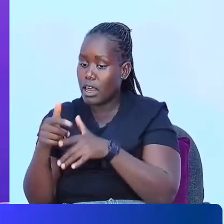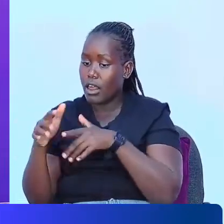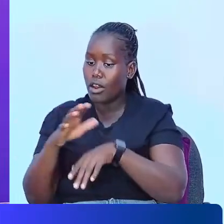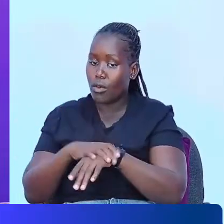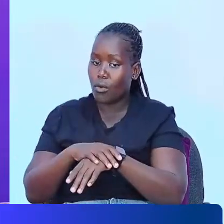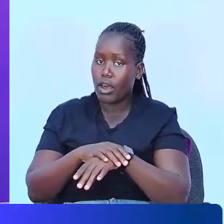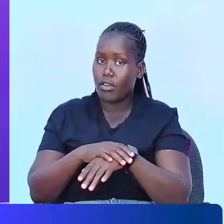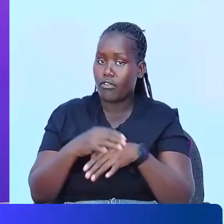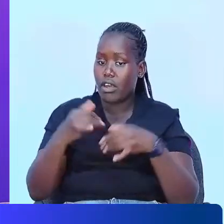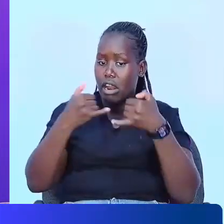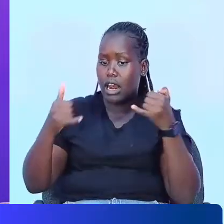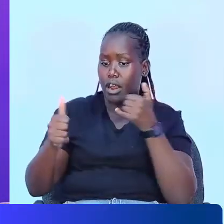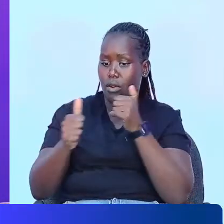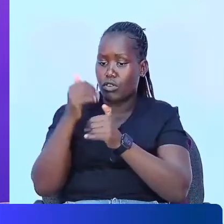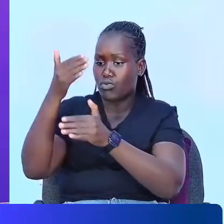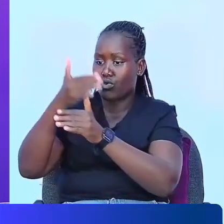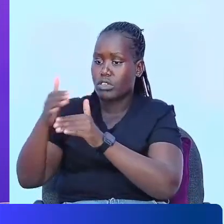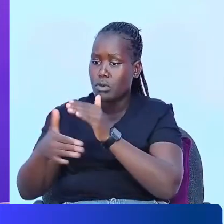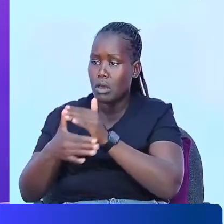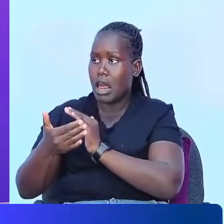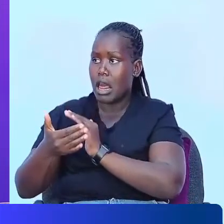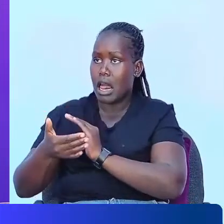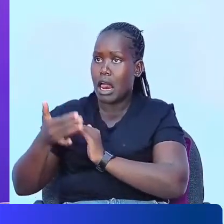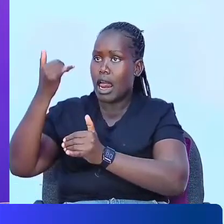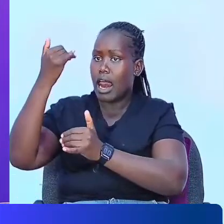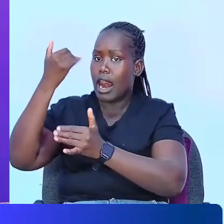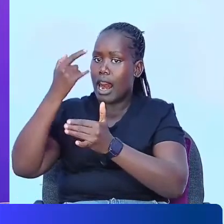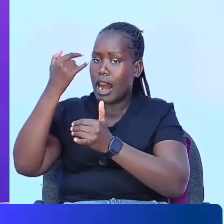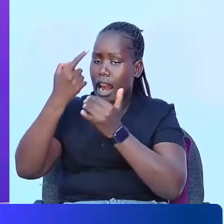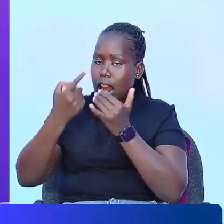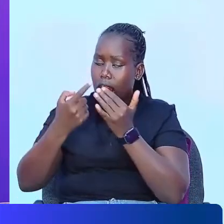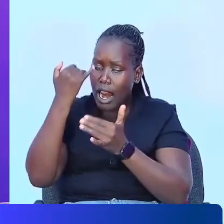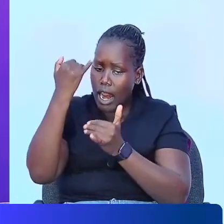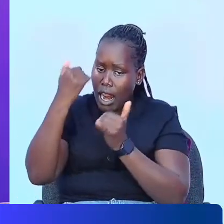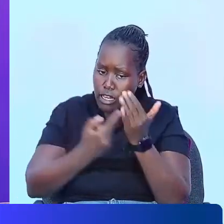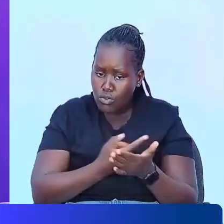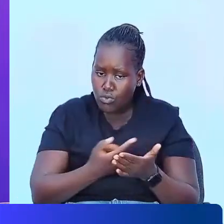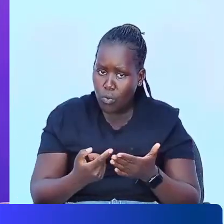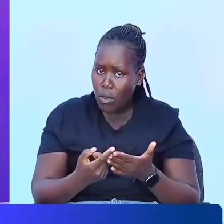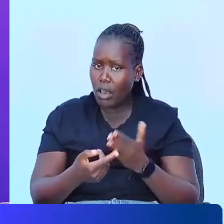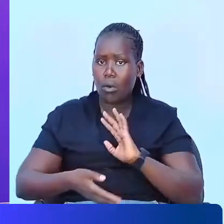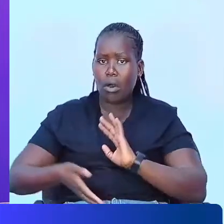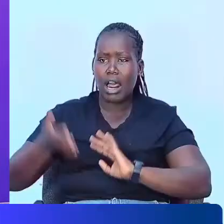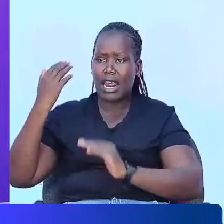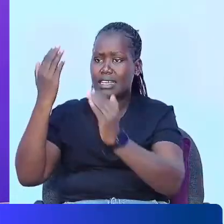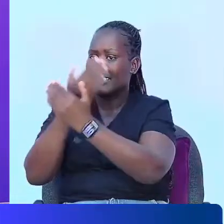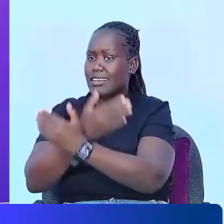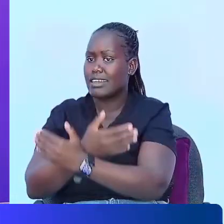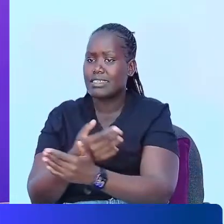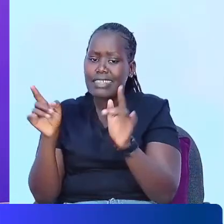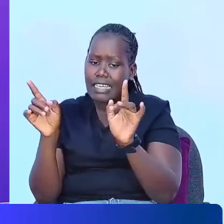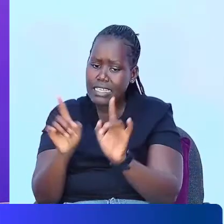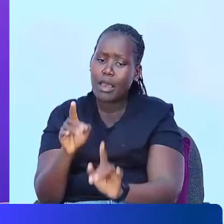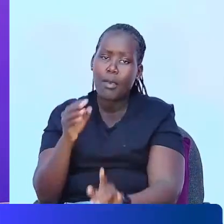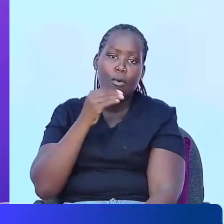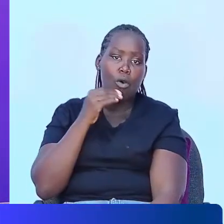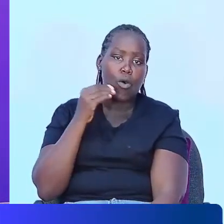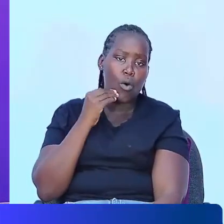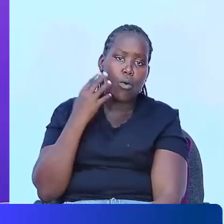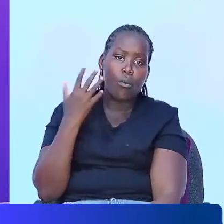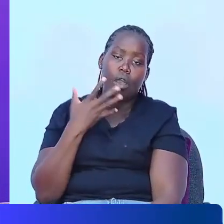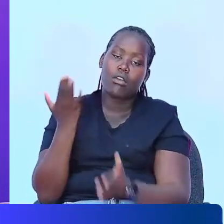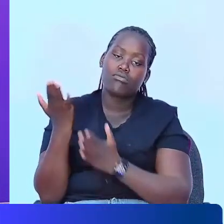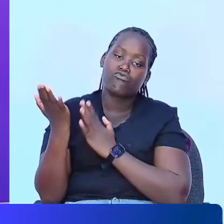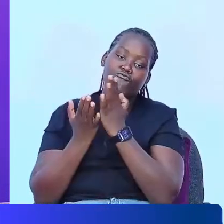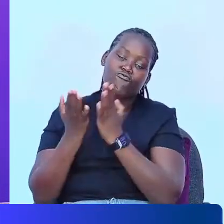was built last night, last week, and it has caused a fatality in a home. The same home where it was serving.